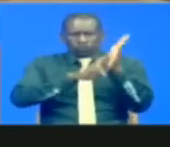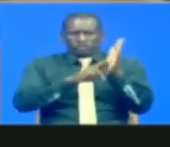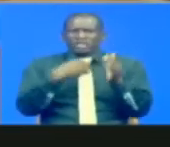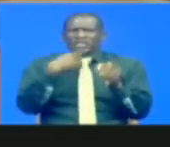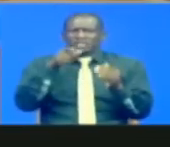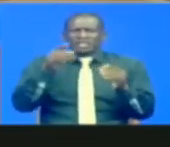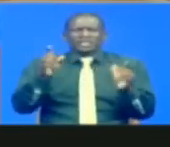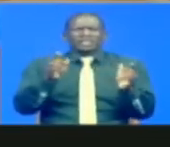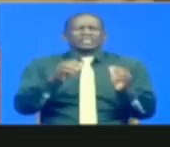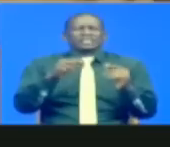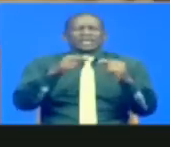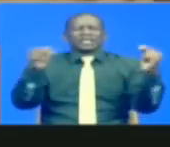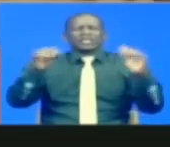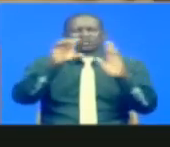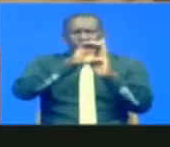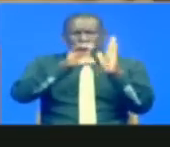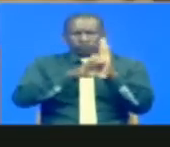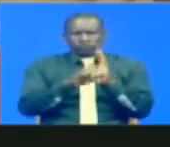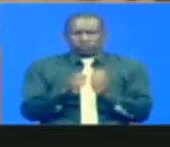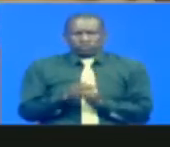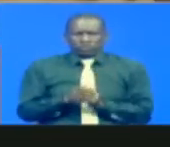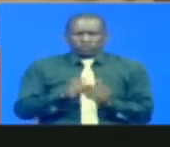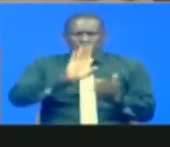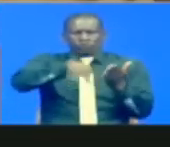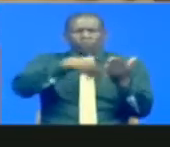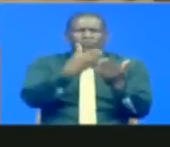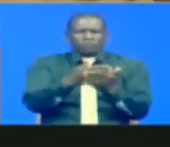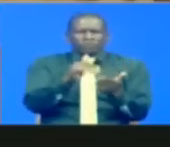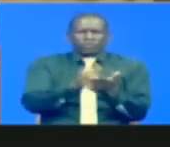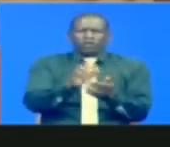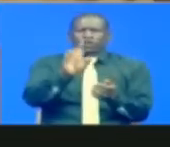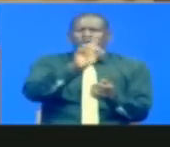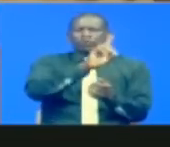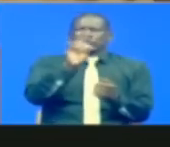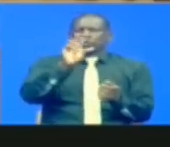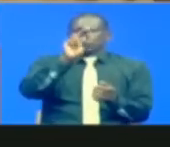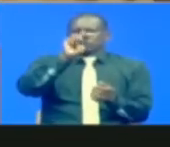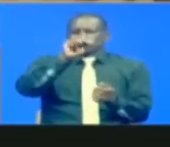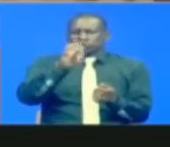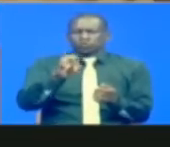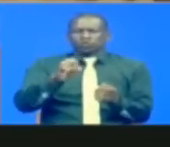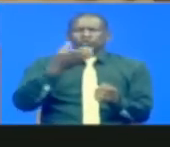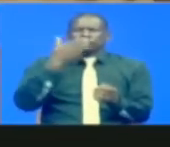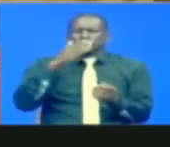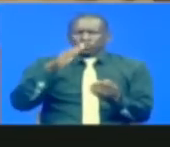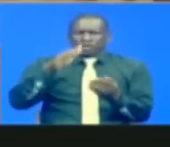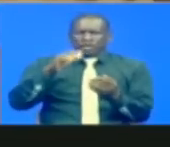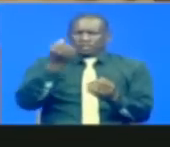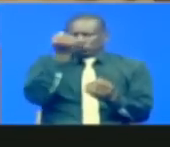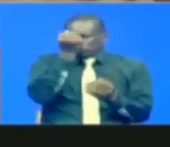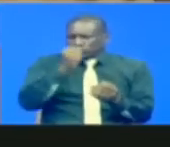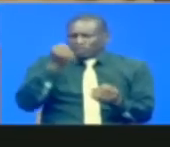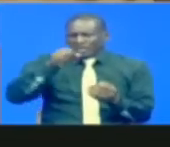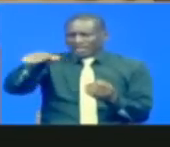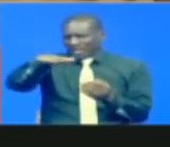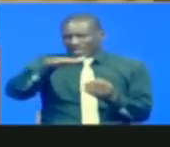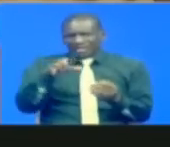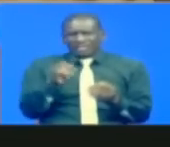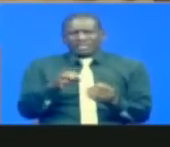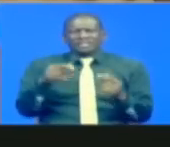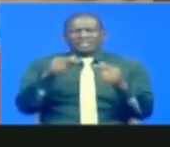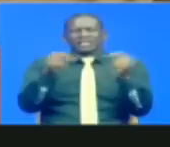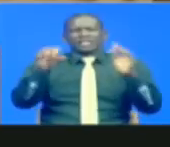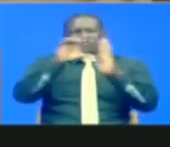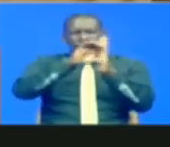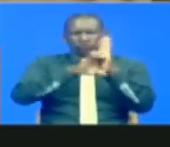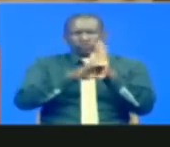of the constitution. The proposal that zoning be introduced represents a direct contravention of the